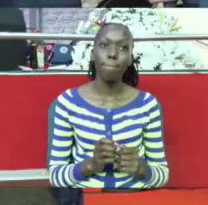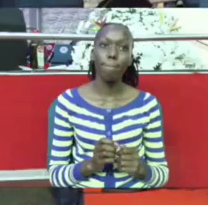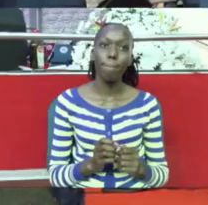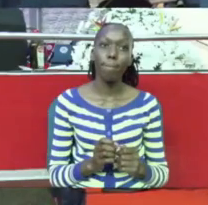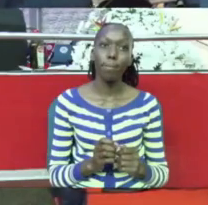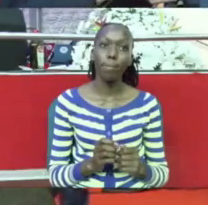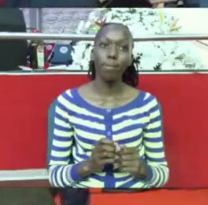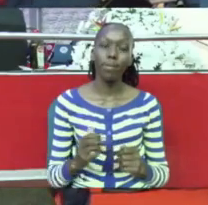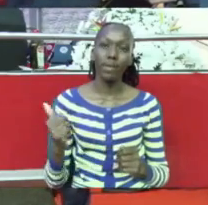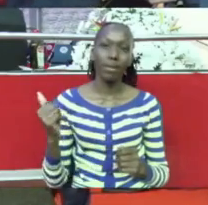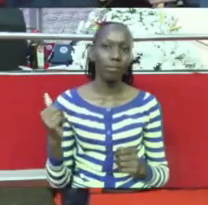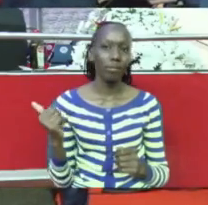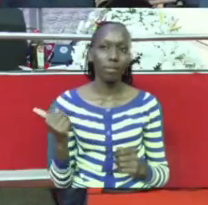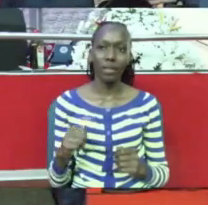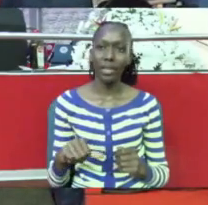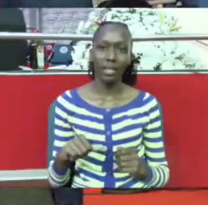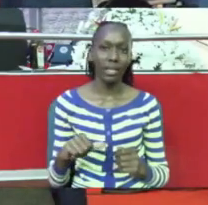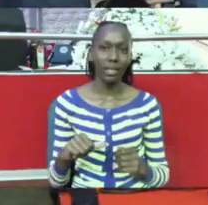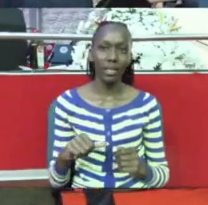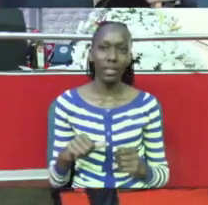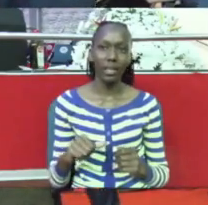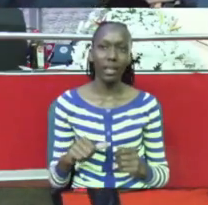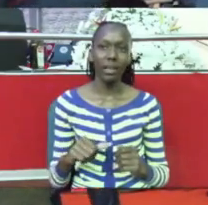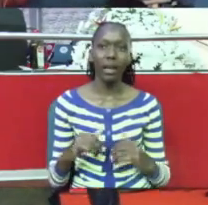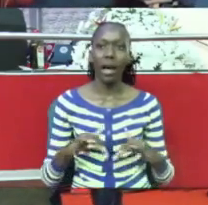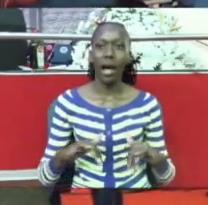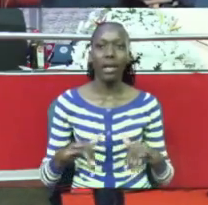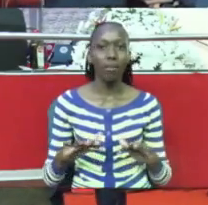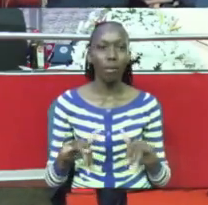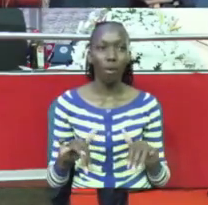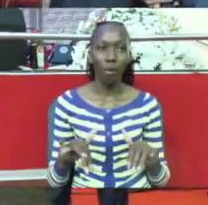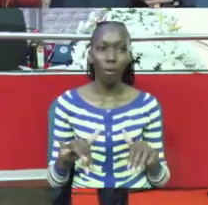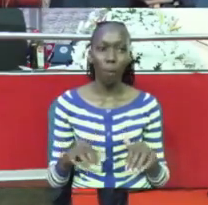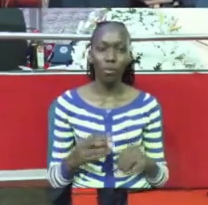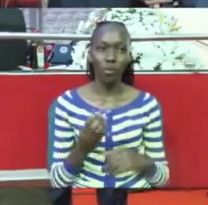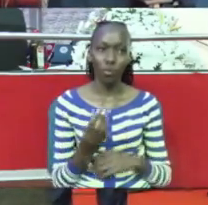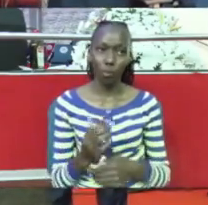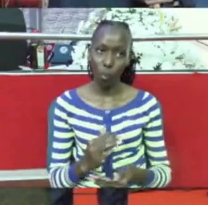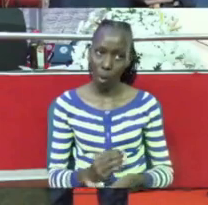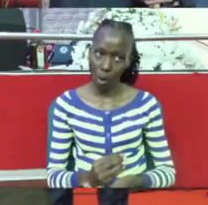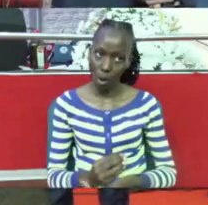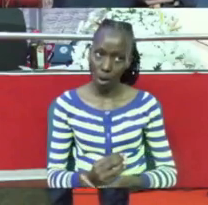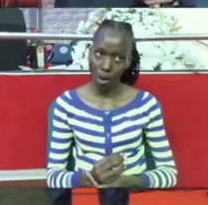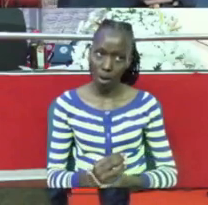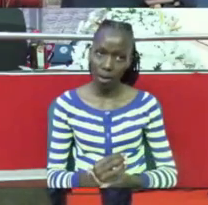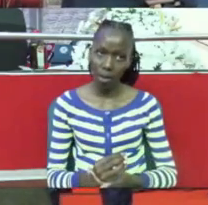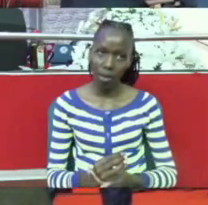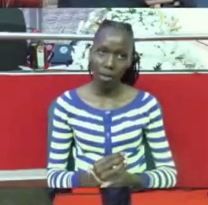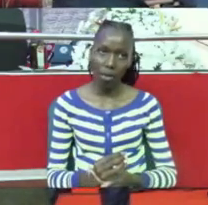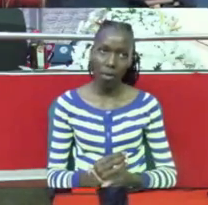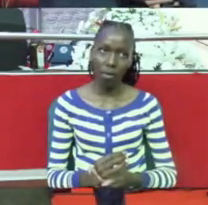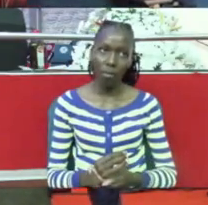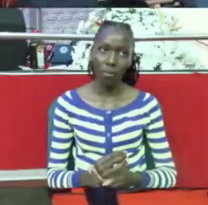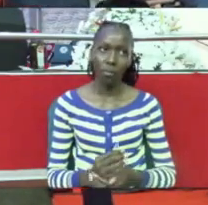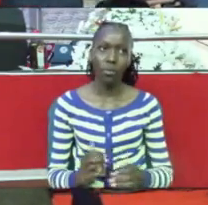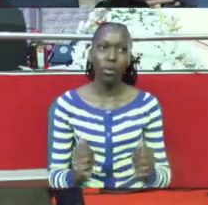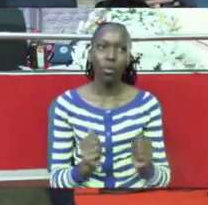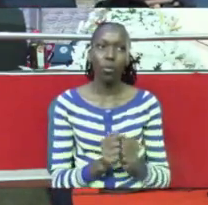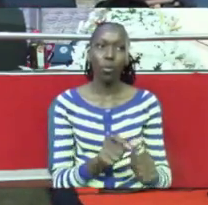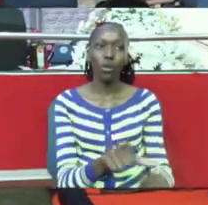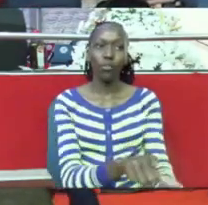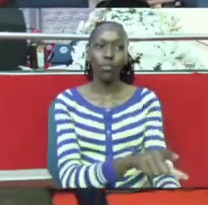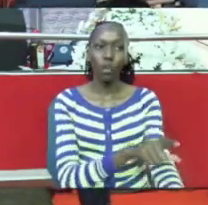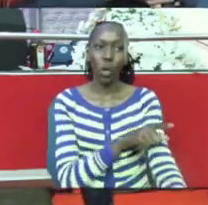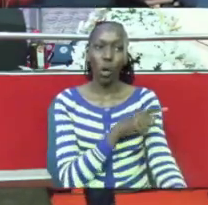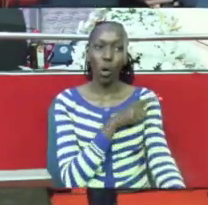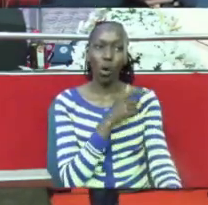Any invertebrate animal. Ni yule mnyama mdogo. Any invertebrate animal with long, slender, soft